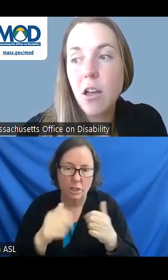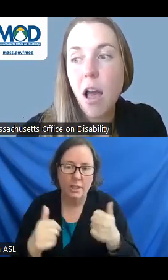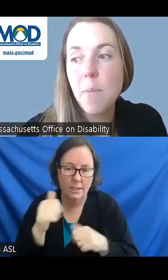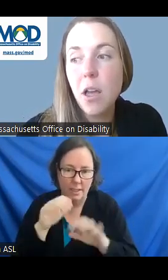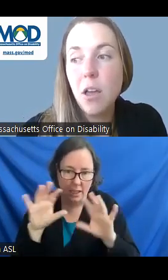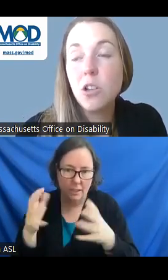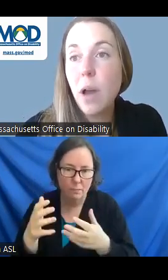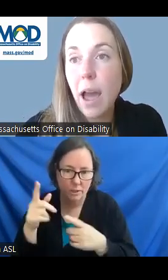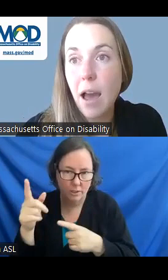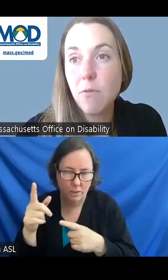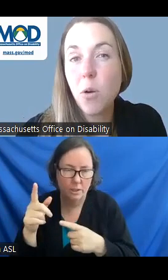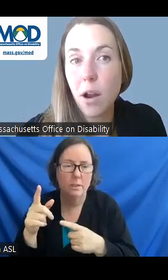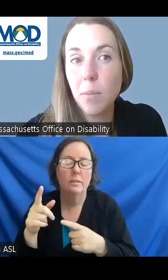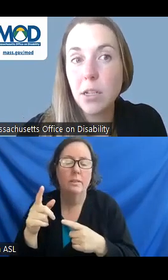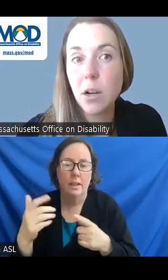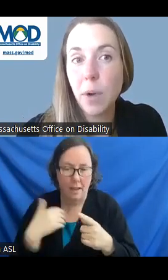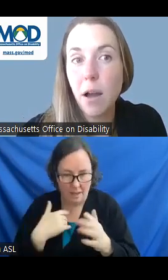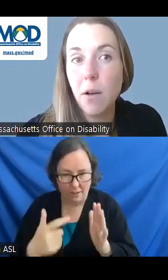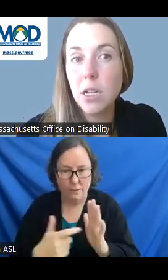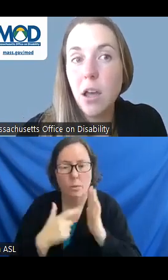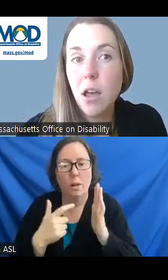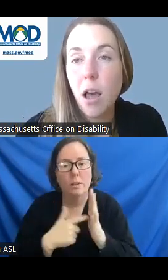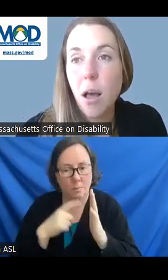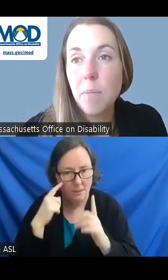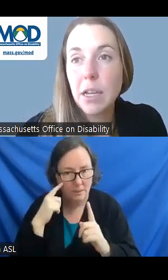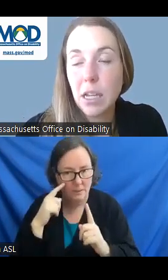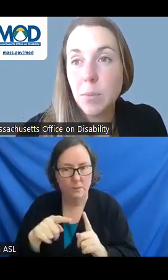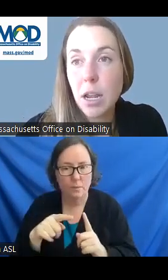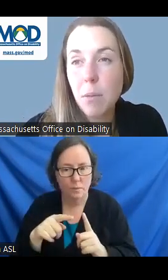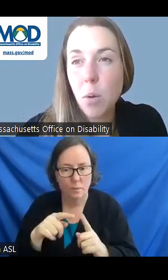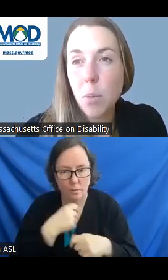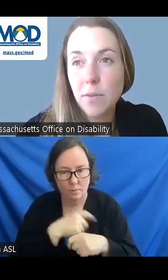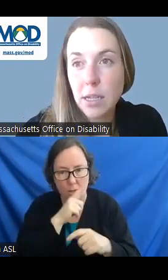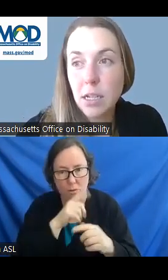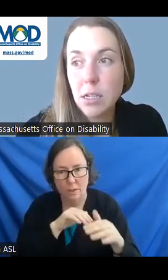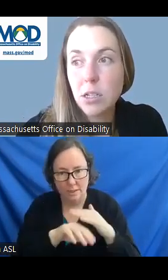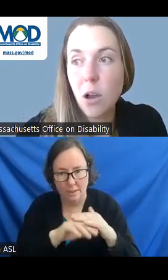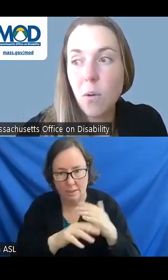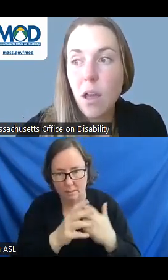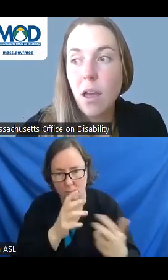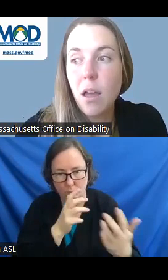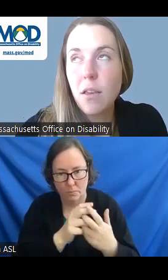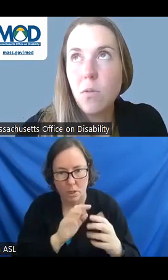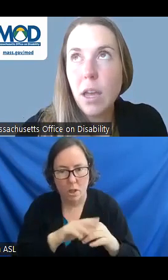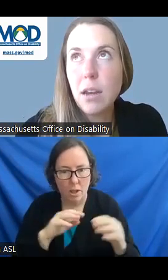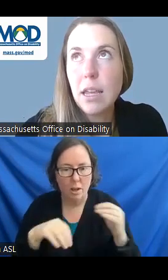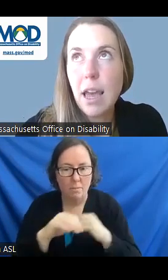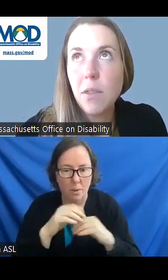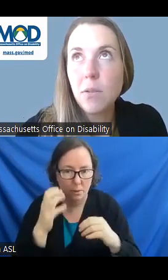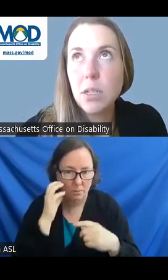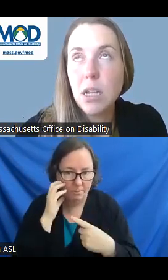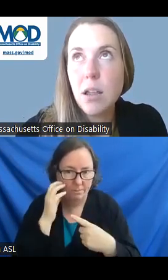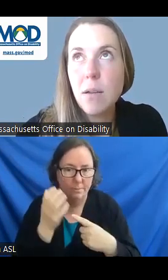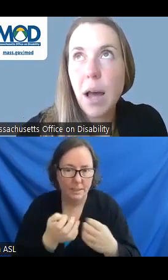branch, do have requirements around accessibility on mobile devices. So you can